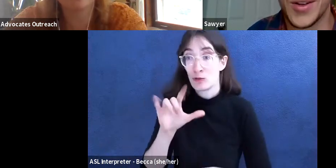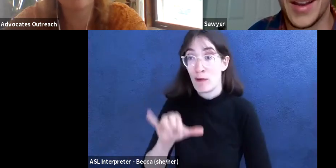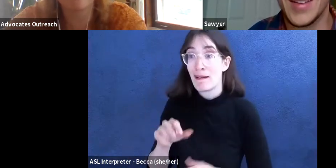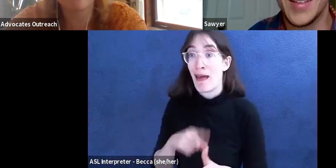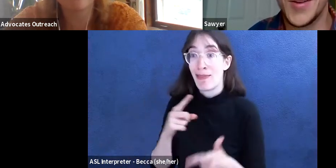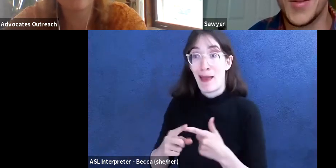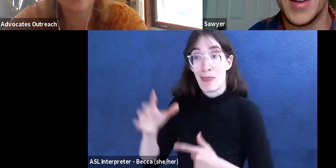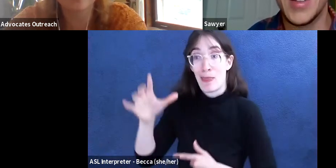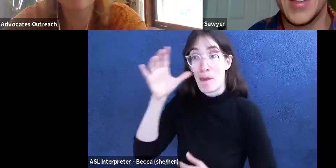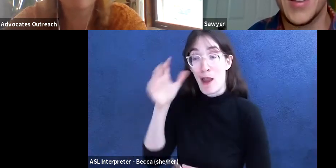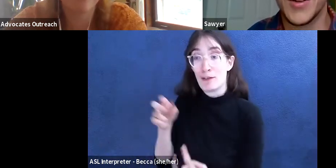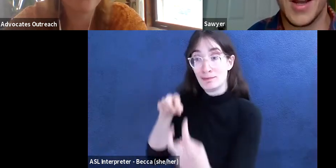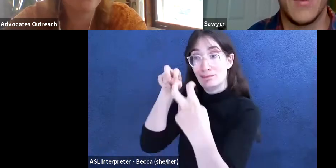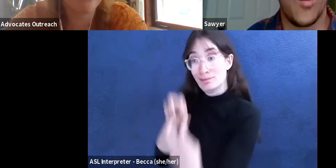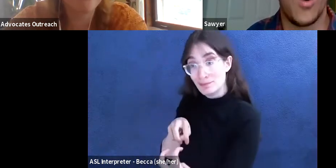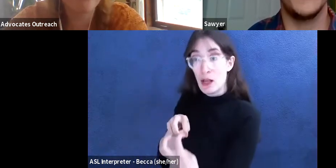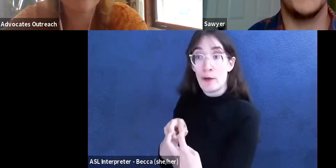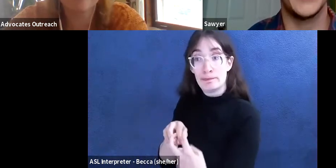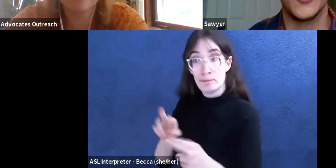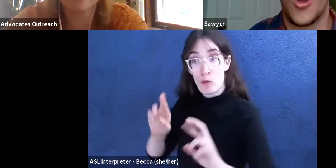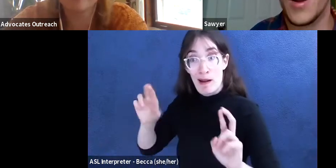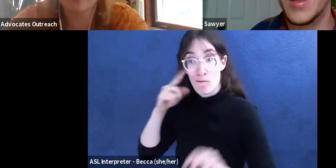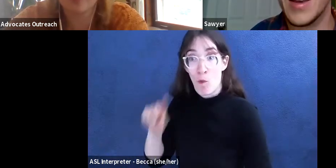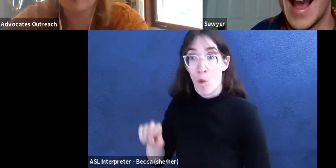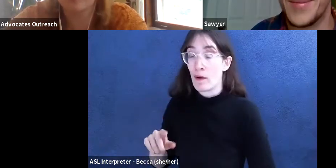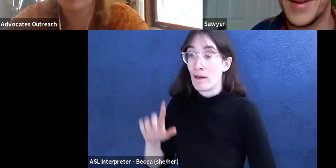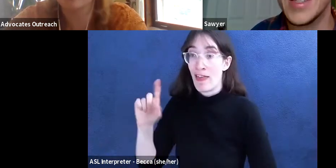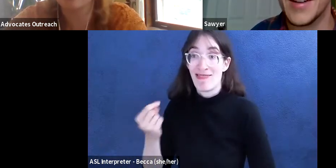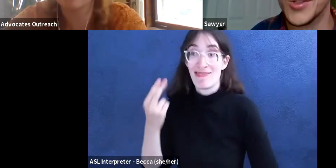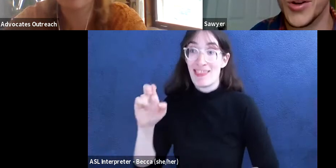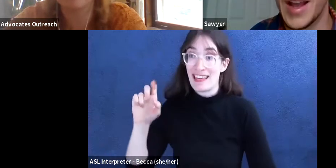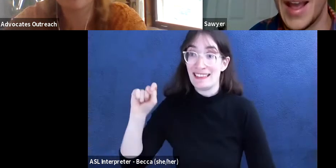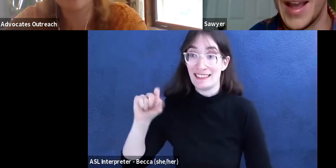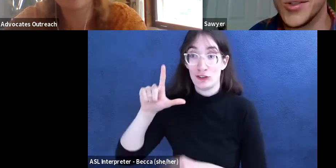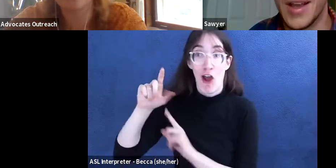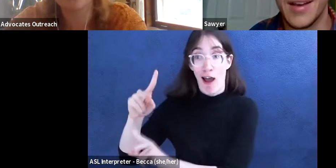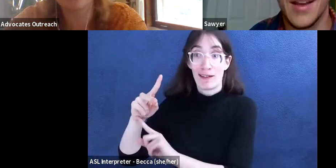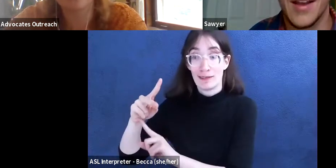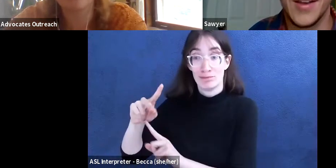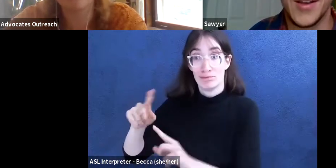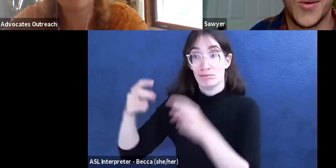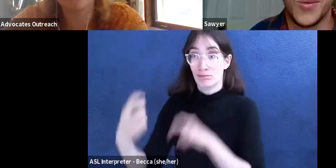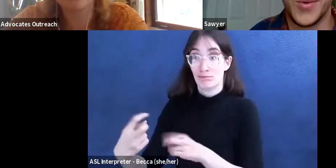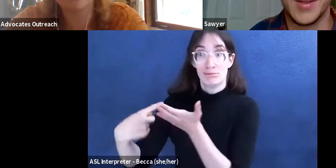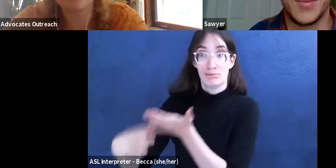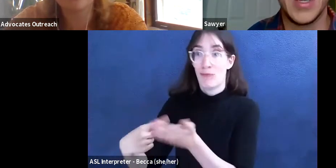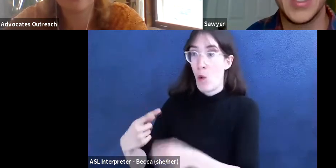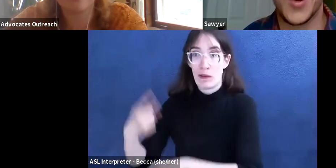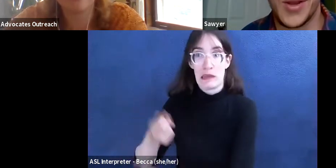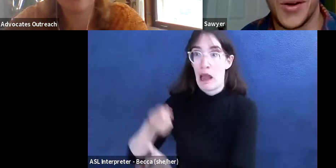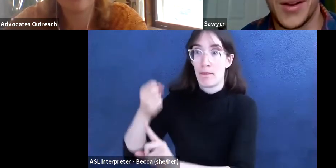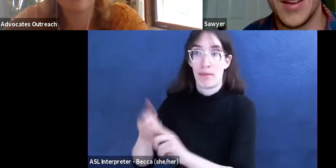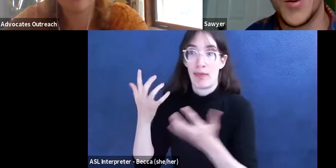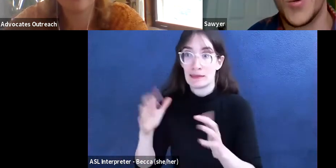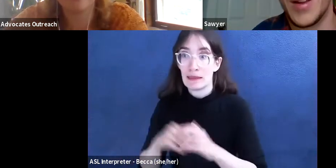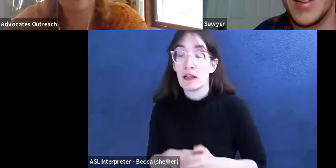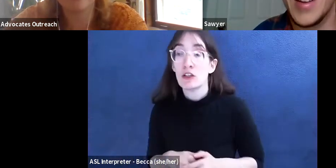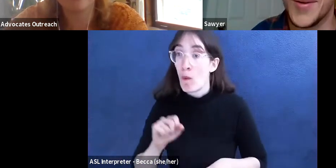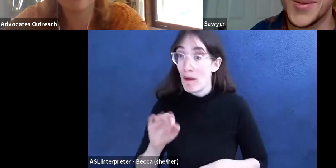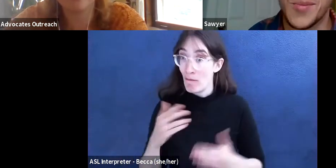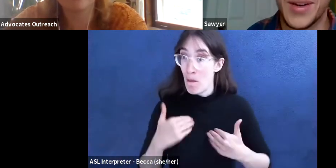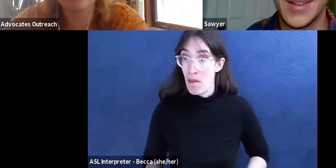this Tell Me About Sex, Grandma. It's a kid's book, but it can, I mean, there's things in it that can be helpful